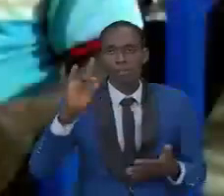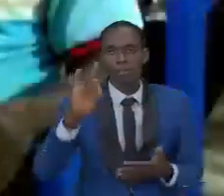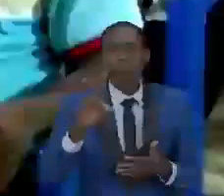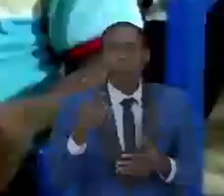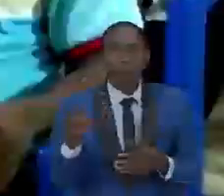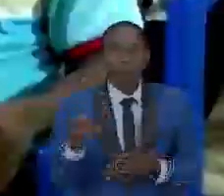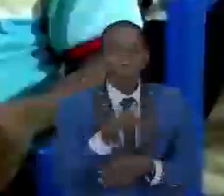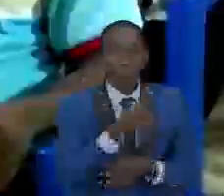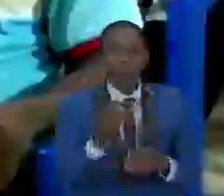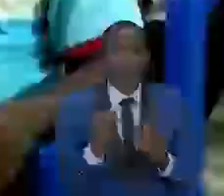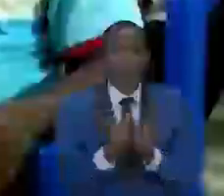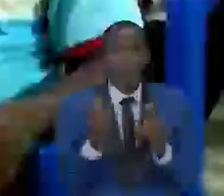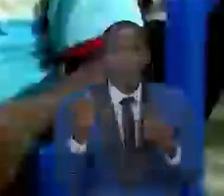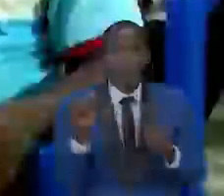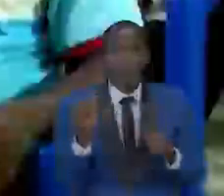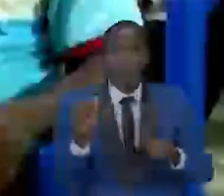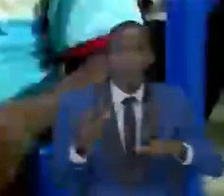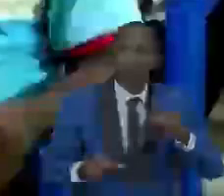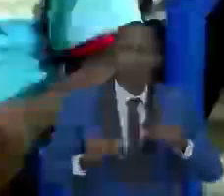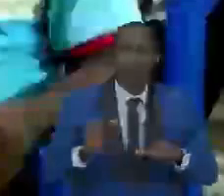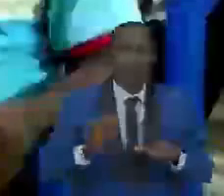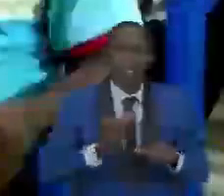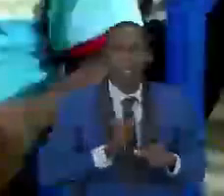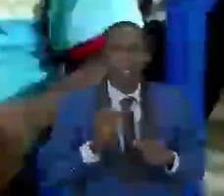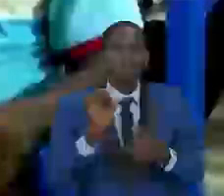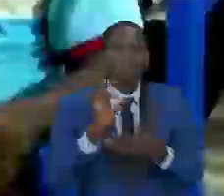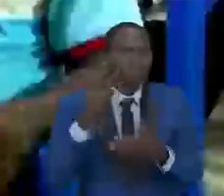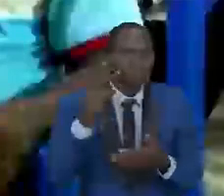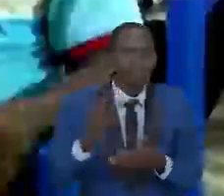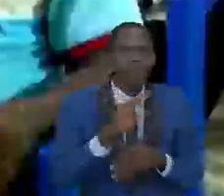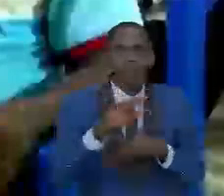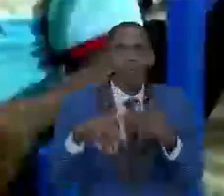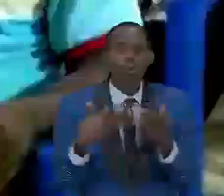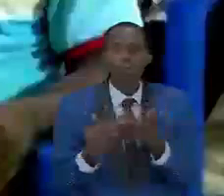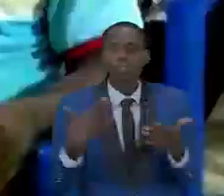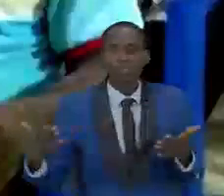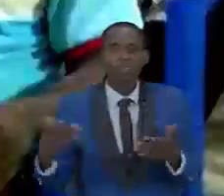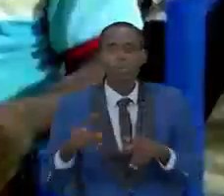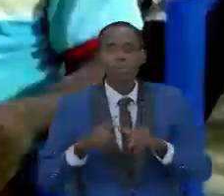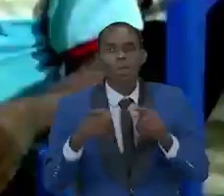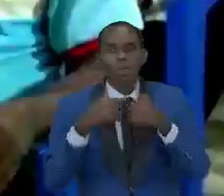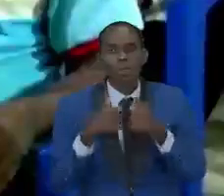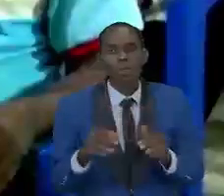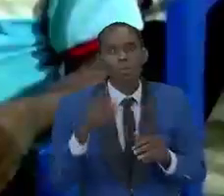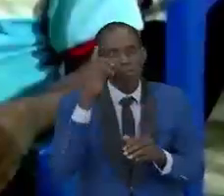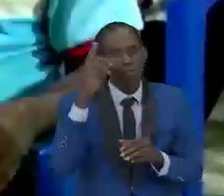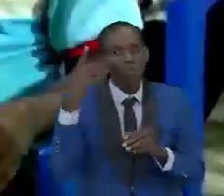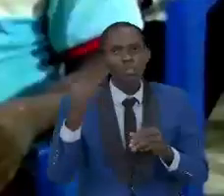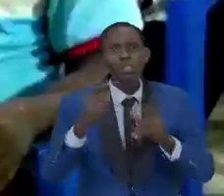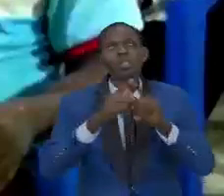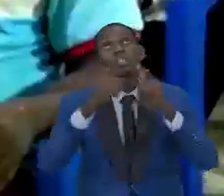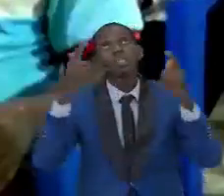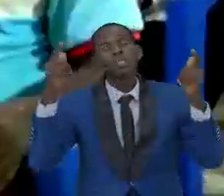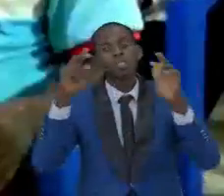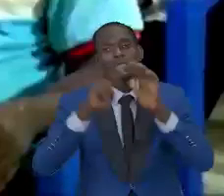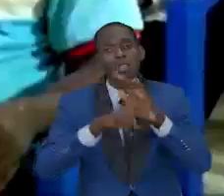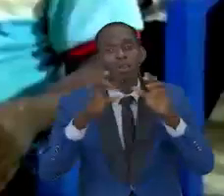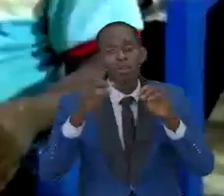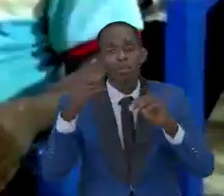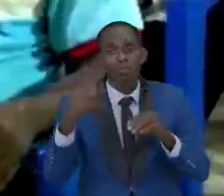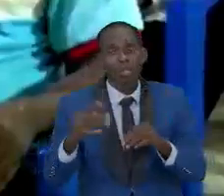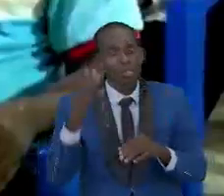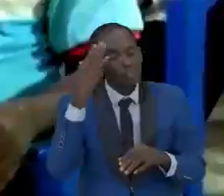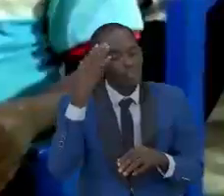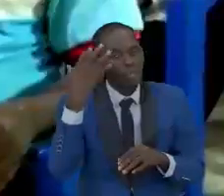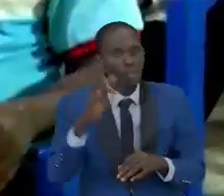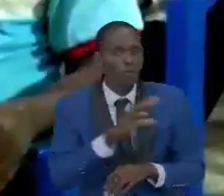doubtless and I count all things but laws for the Excellency of the knowledge of